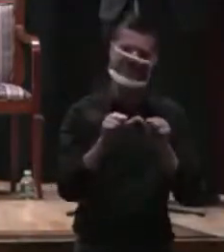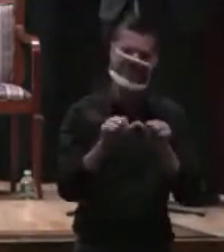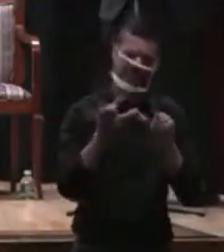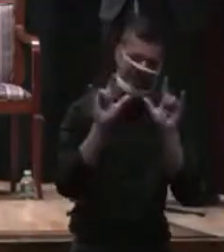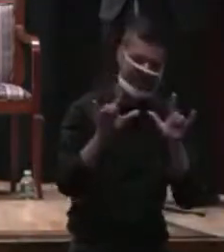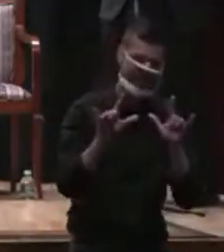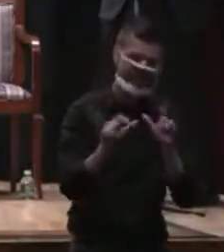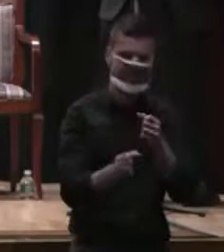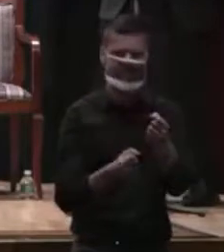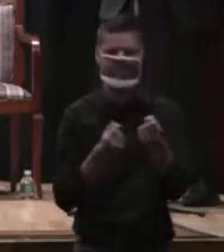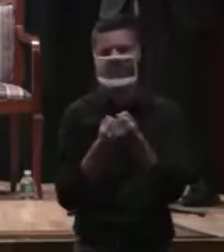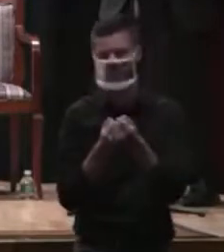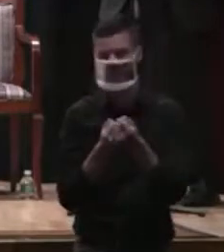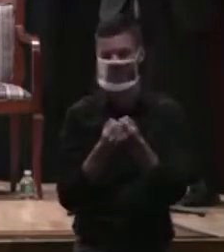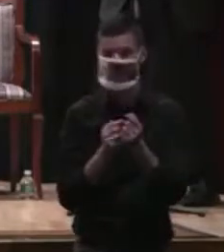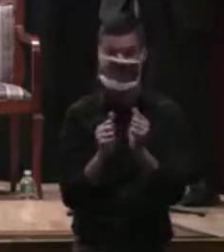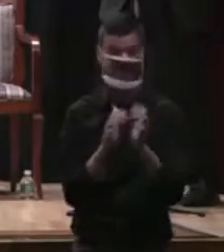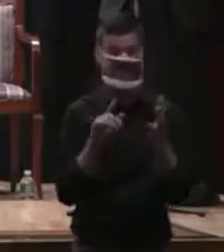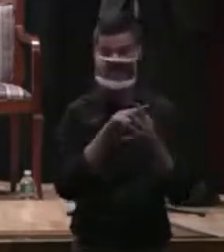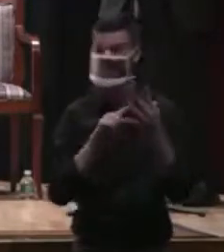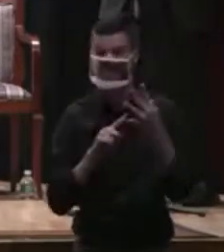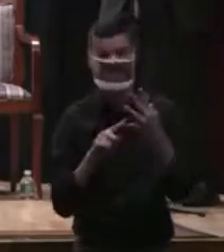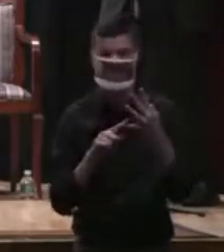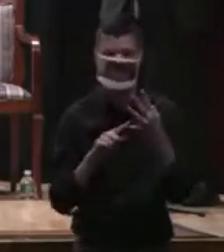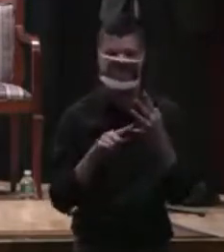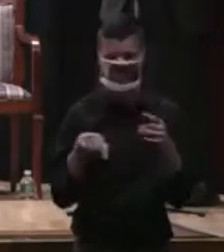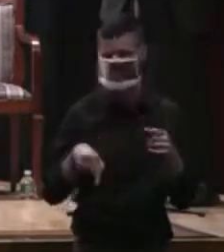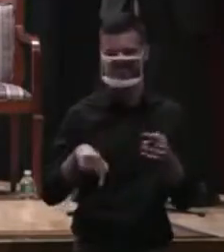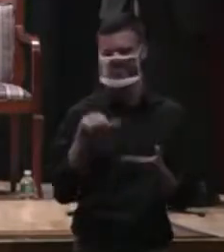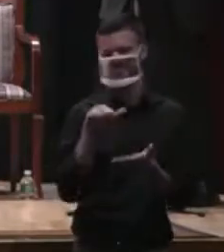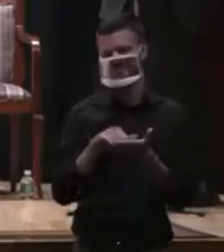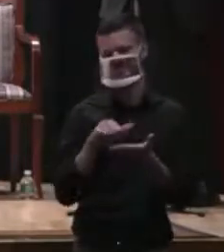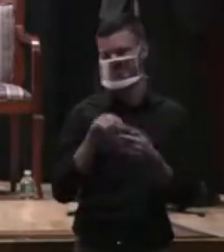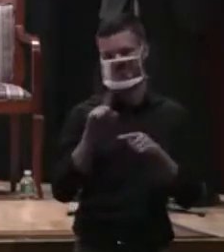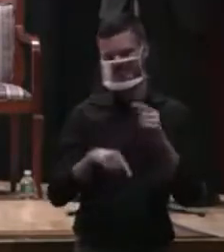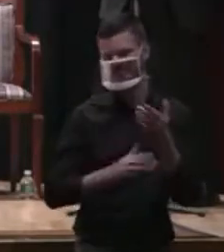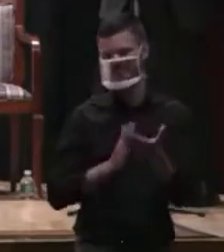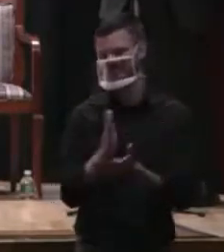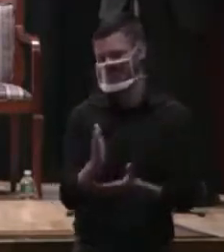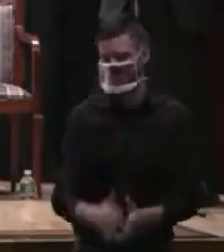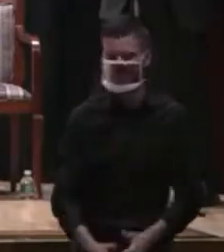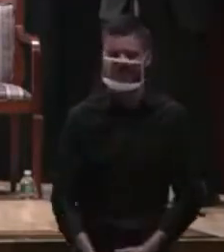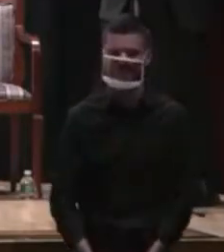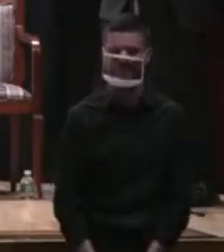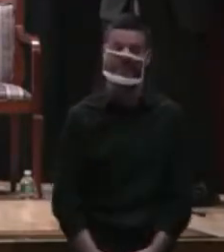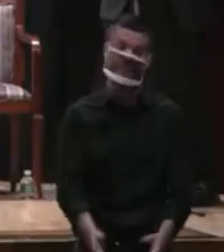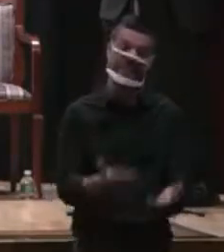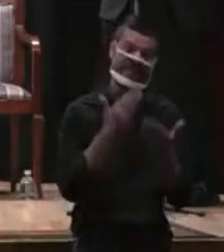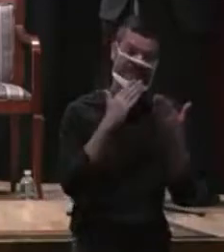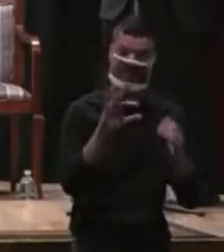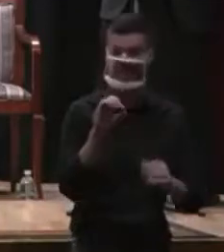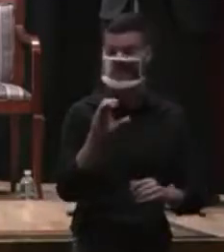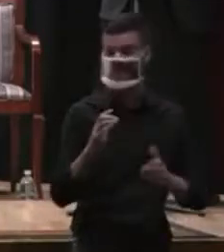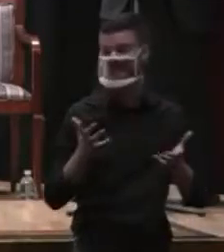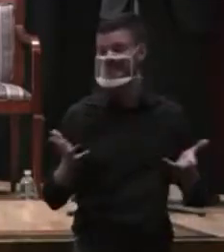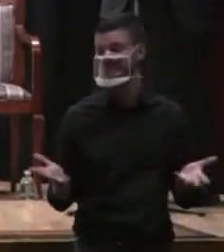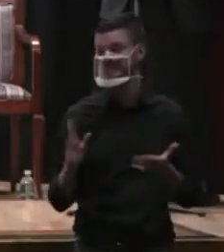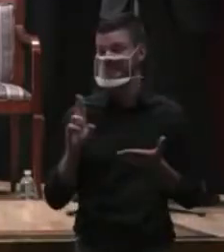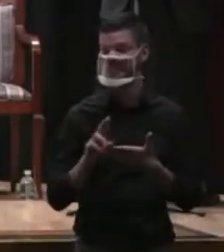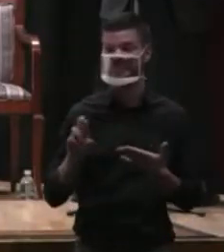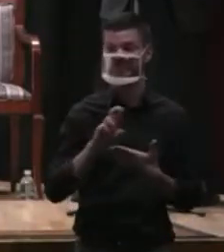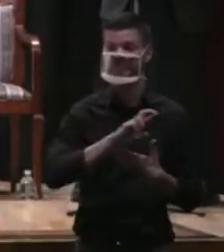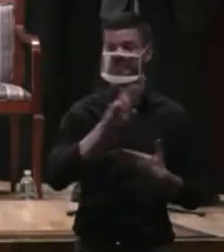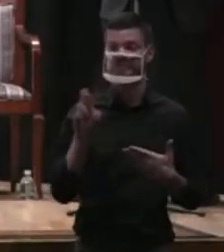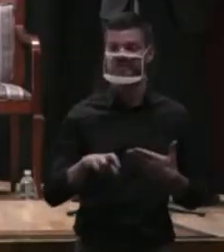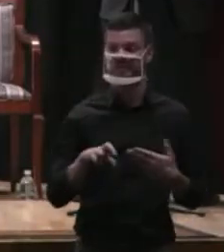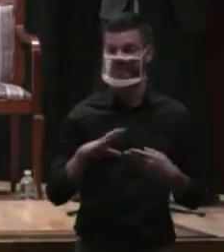support. Without them, none of this would be possible. I would like to also thank the faculty here at the U of R